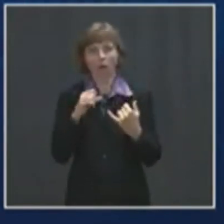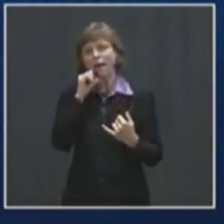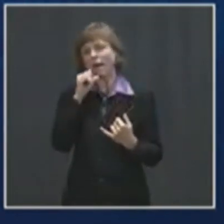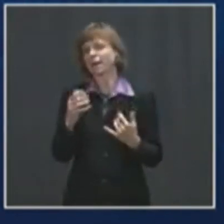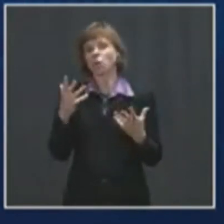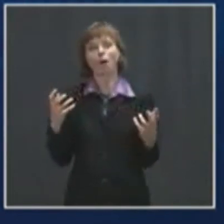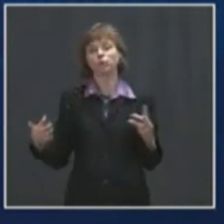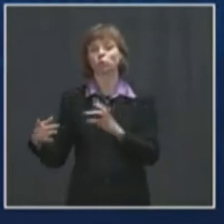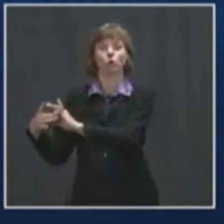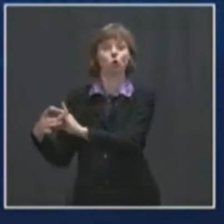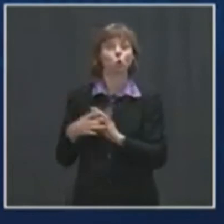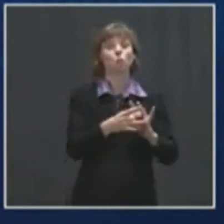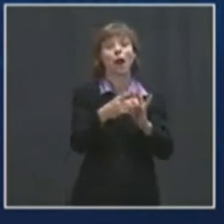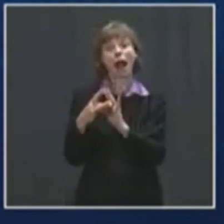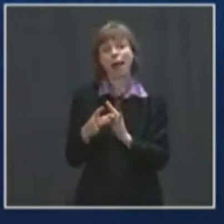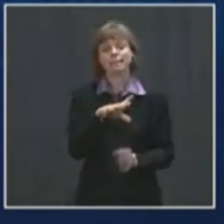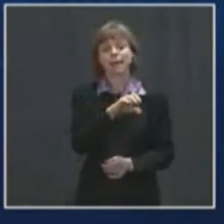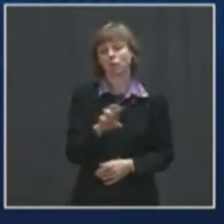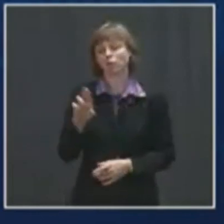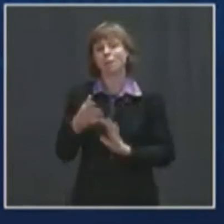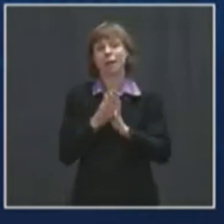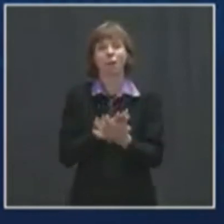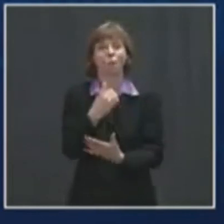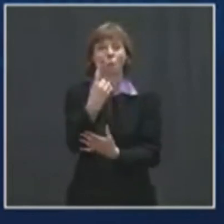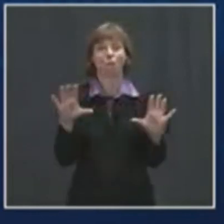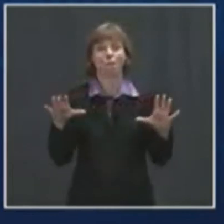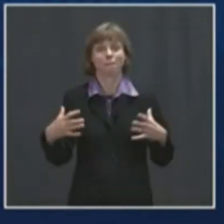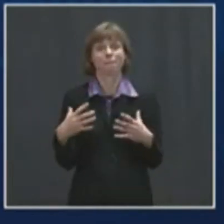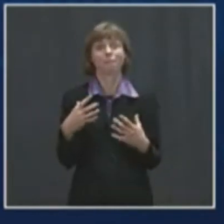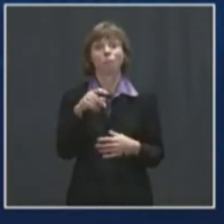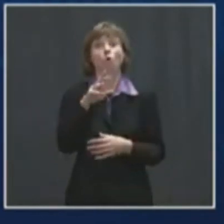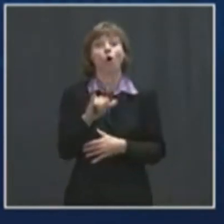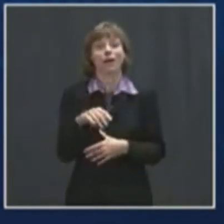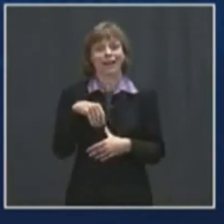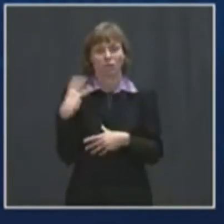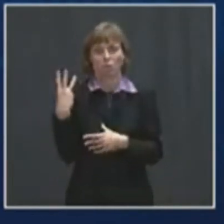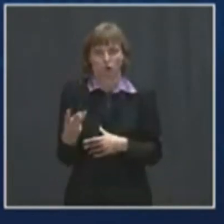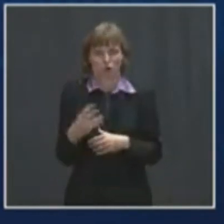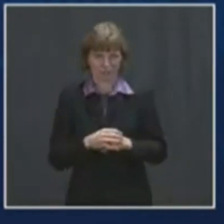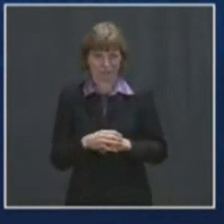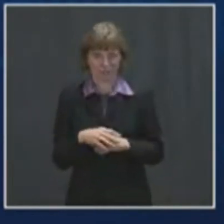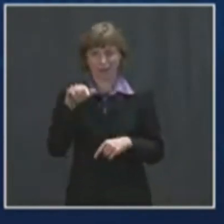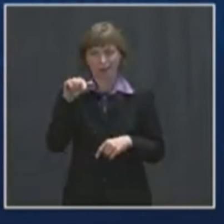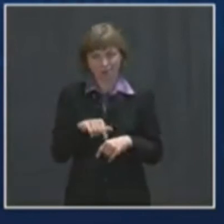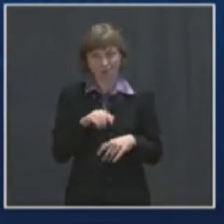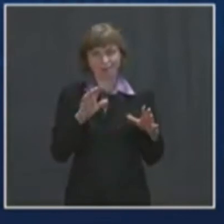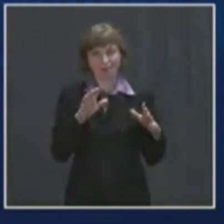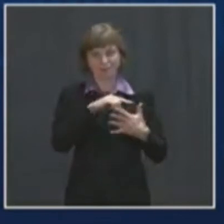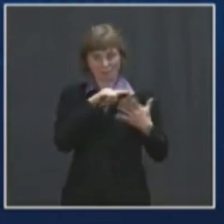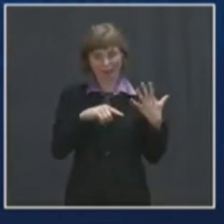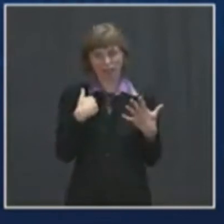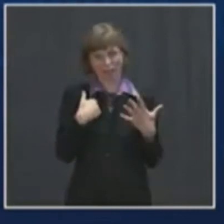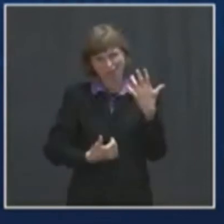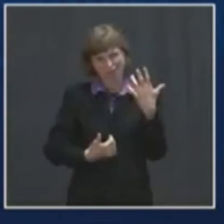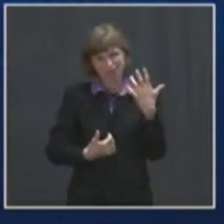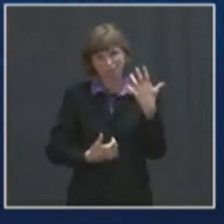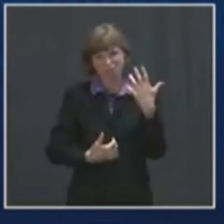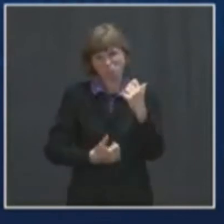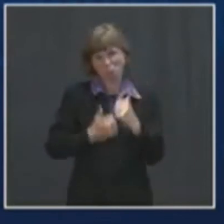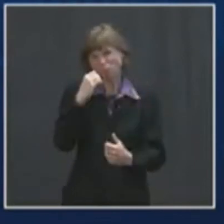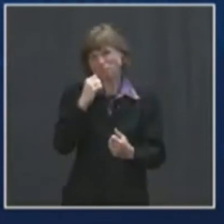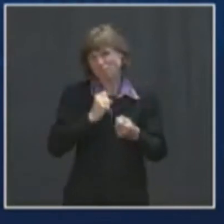Party into one party in Washington. This package has the vast majority of support from the American public. This is something